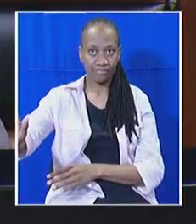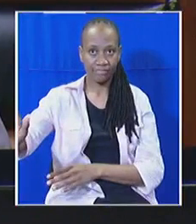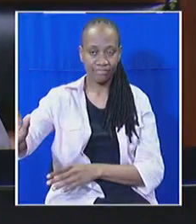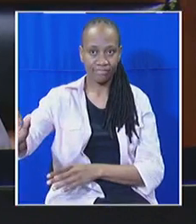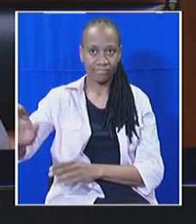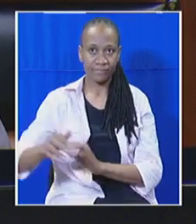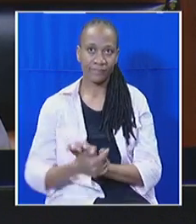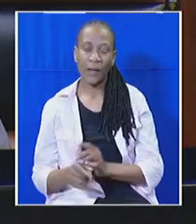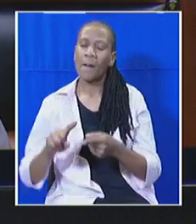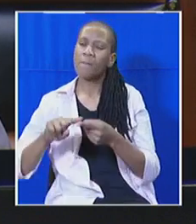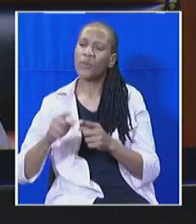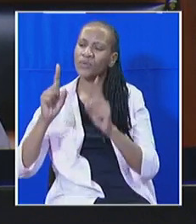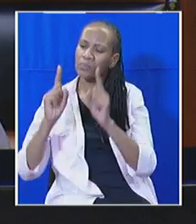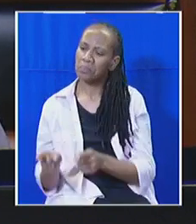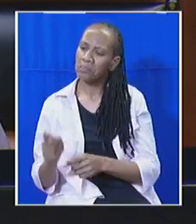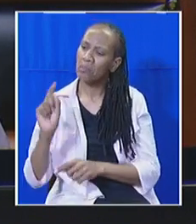what is your point of order?